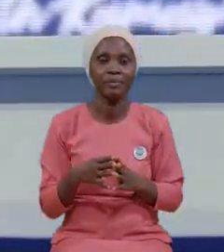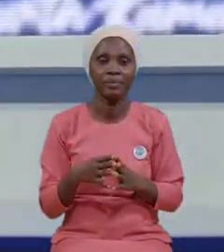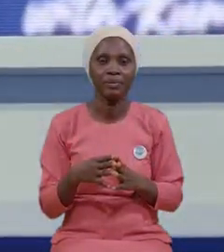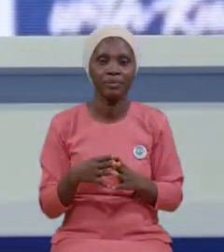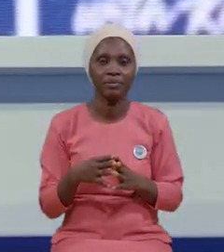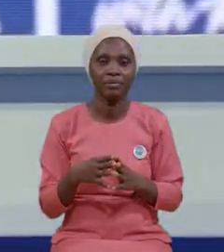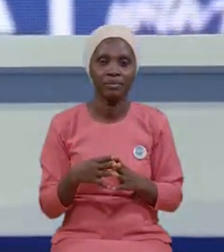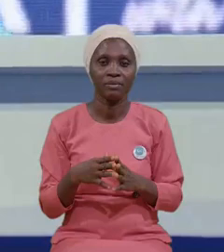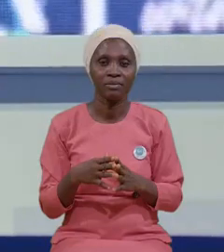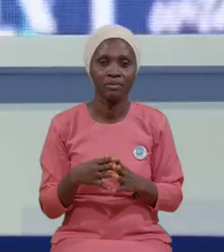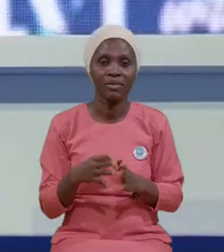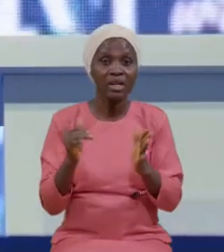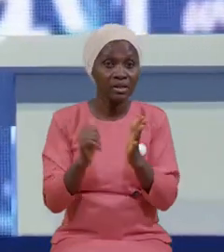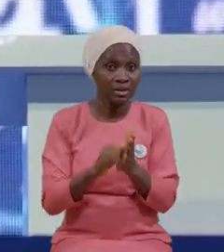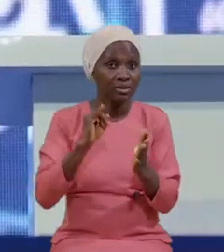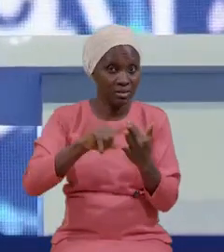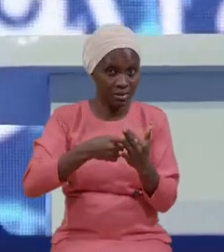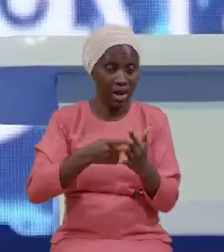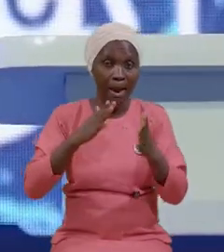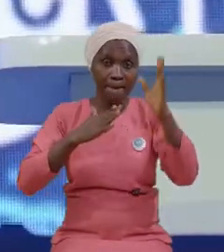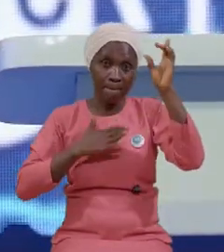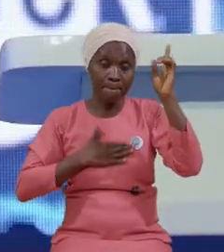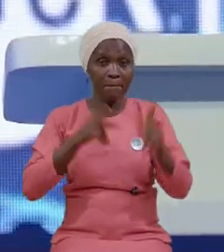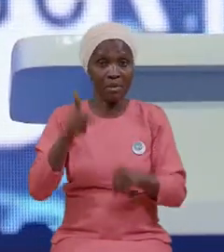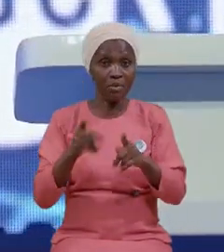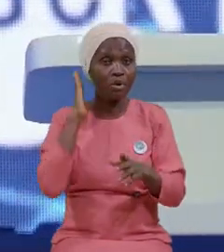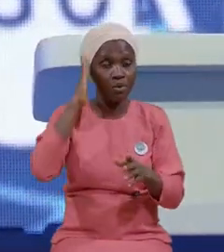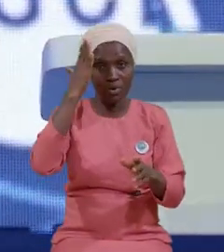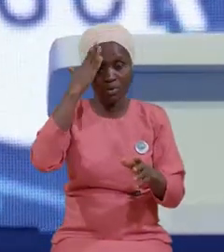That's the beginning. My people shall know my name.